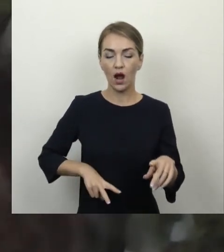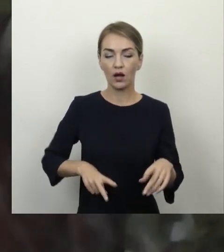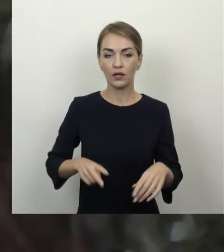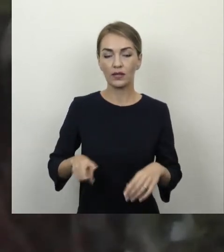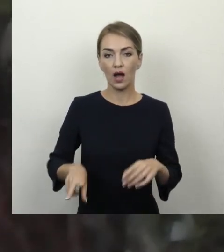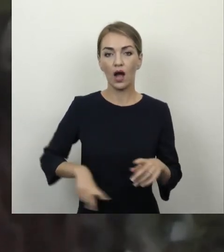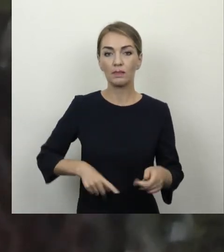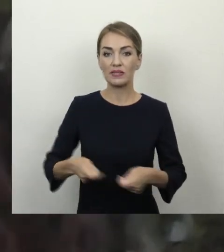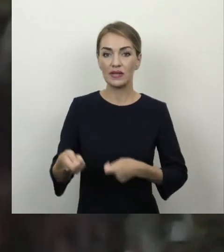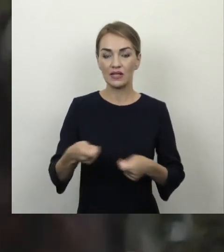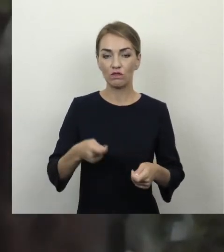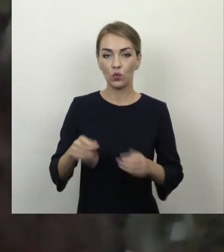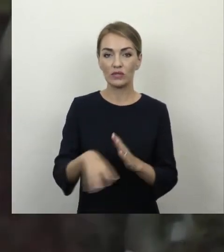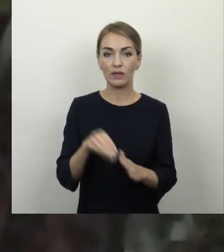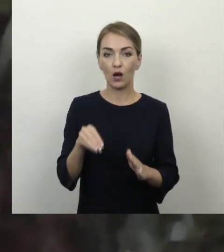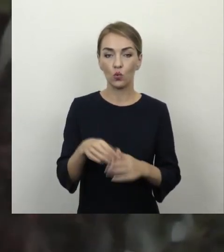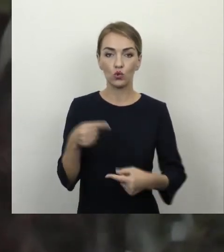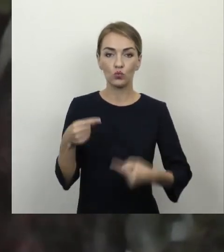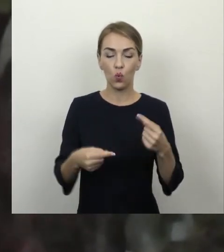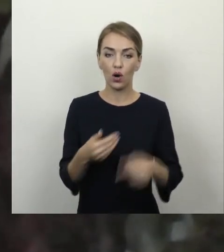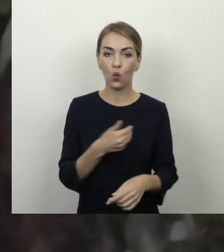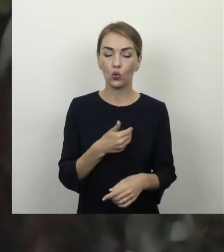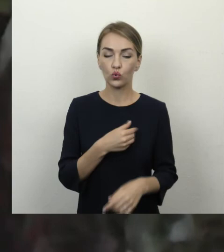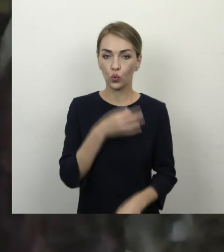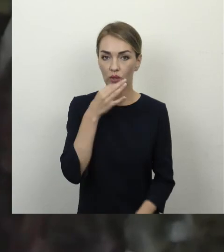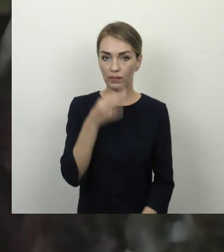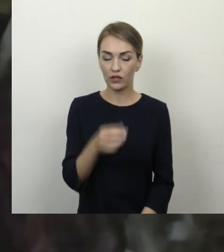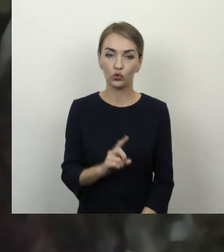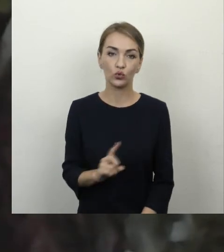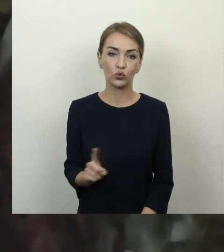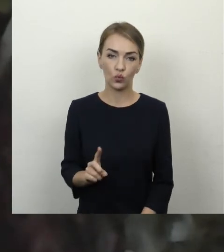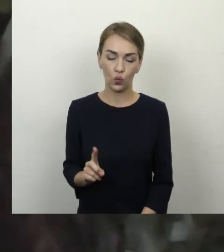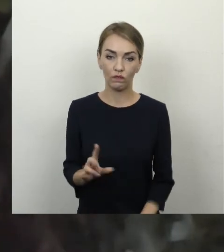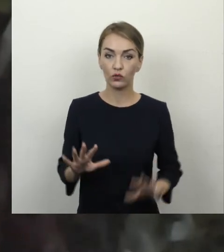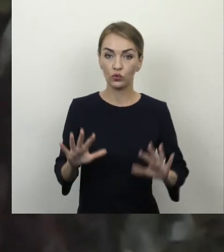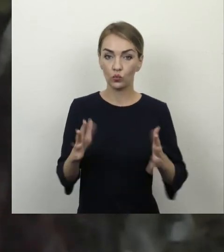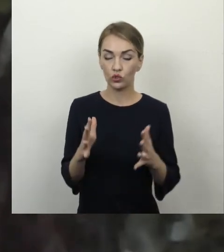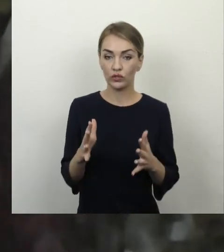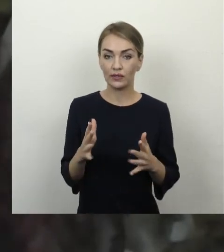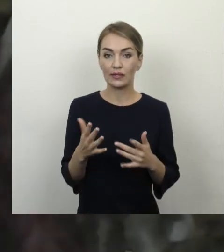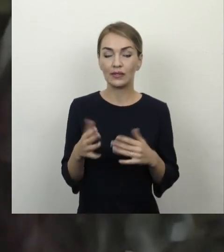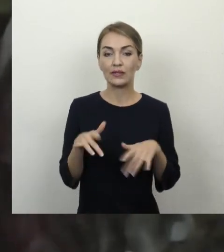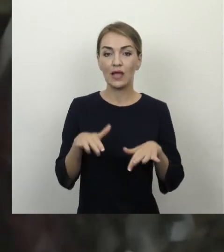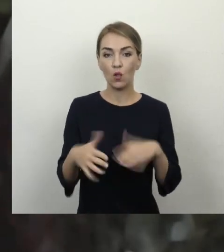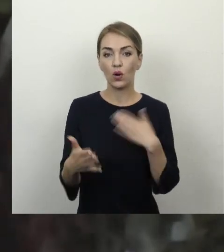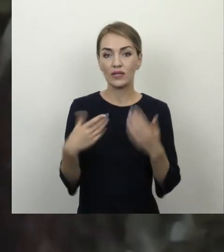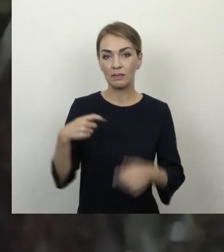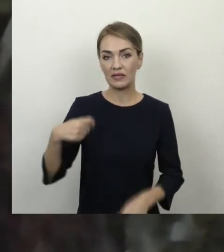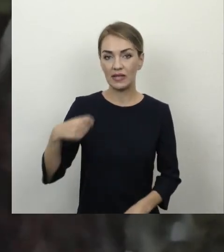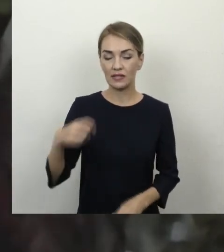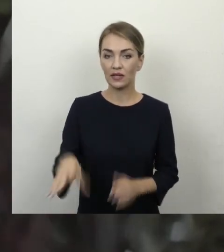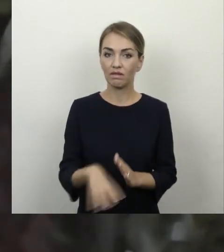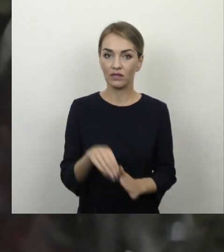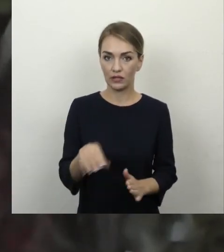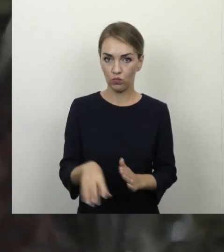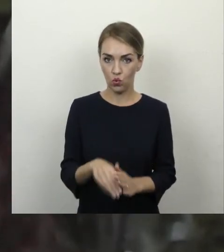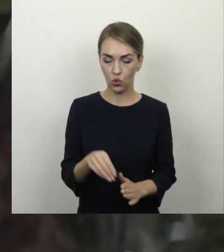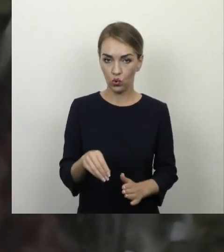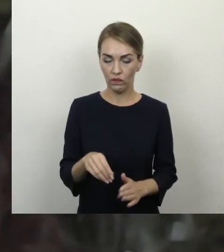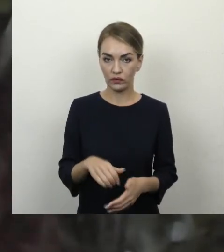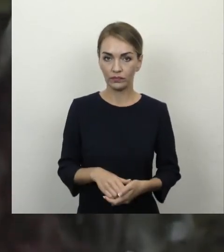of administrative electoral disputes, so let me say that if it is